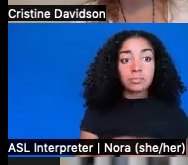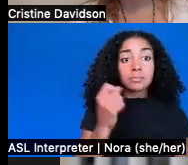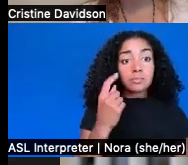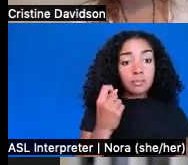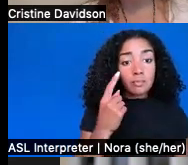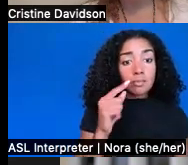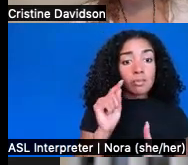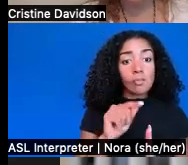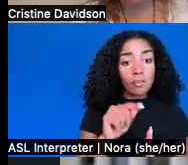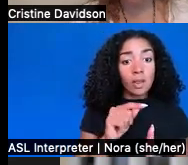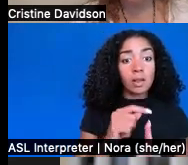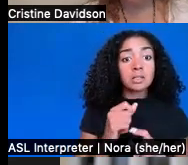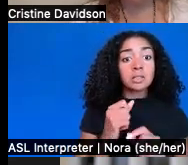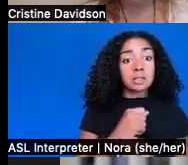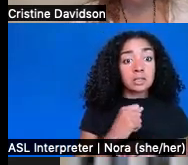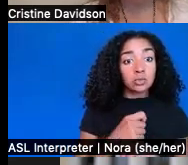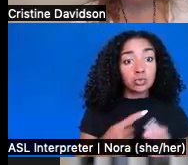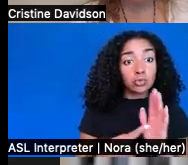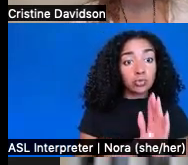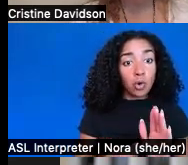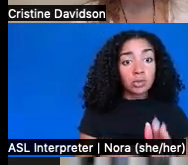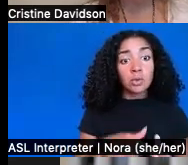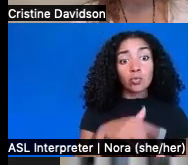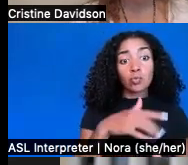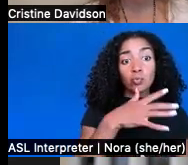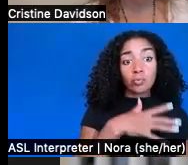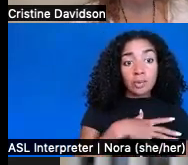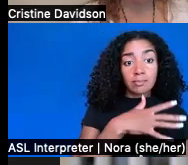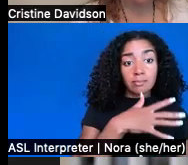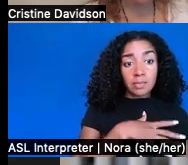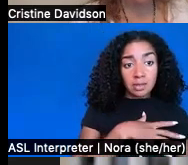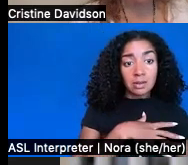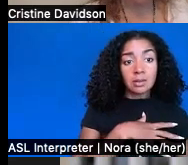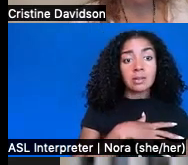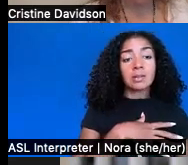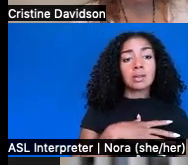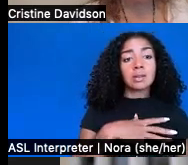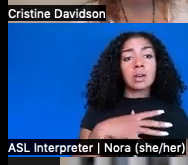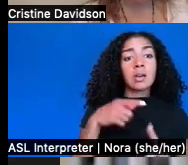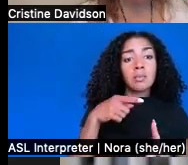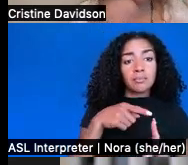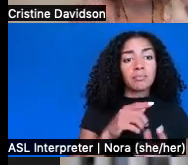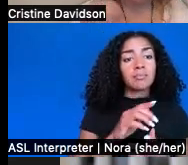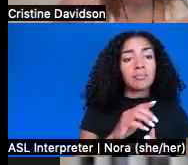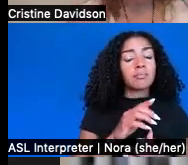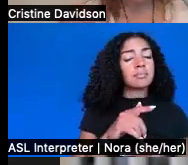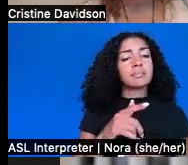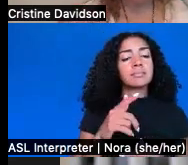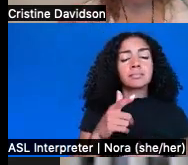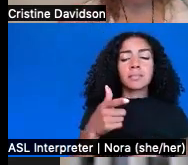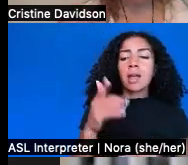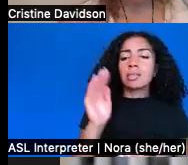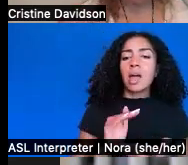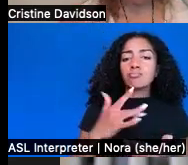right? So contributing factors could be the age, the number of incidents of violence, how much time has